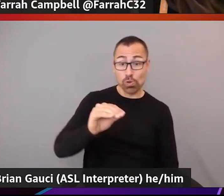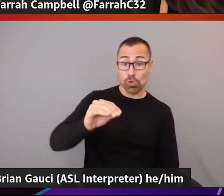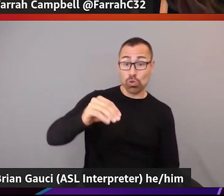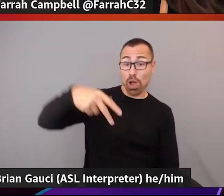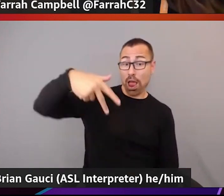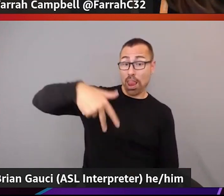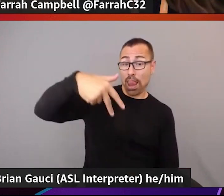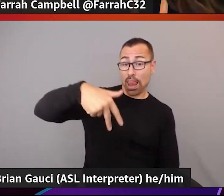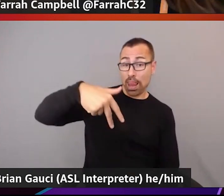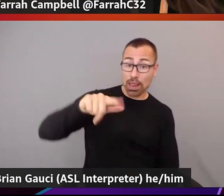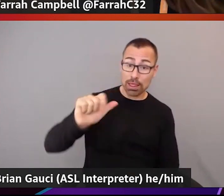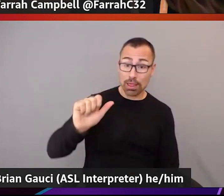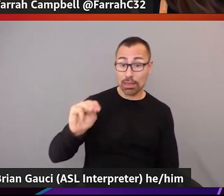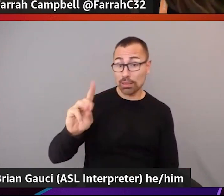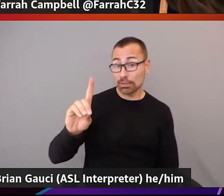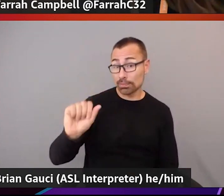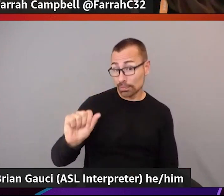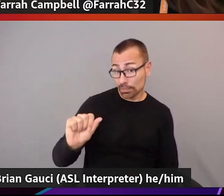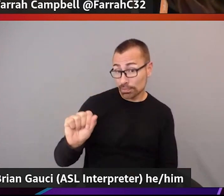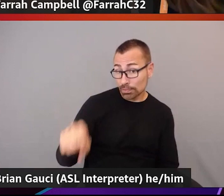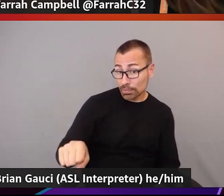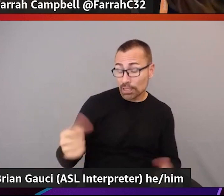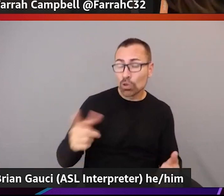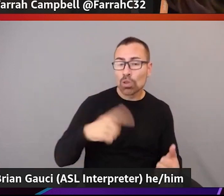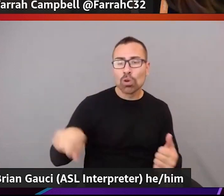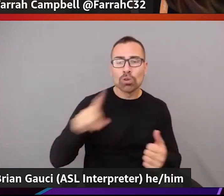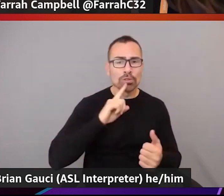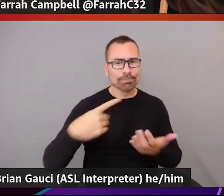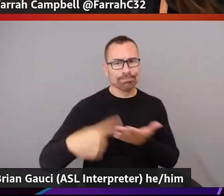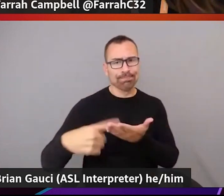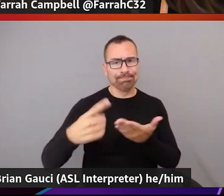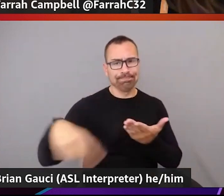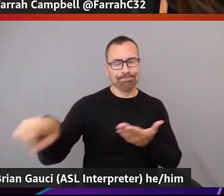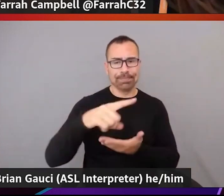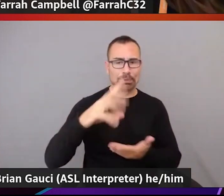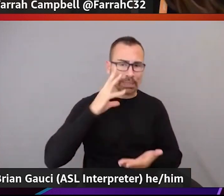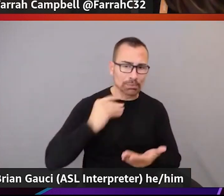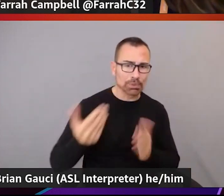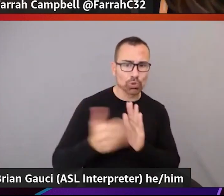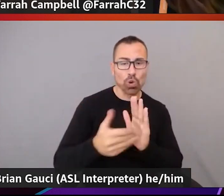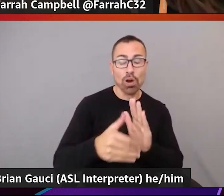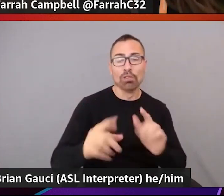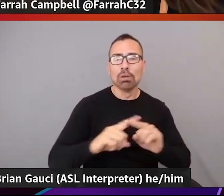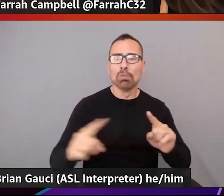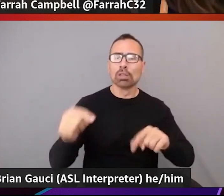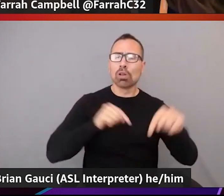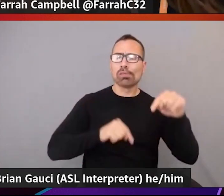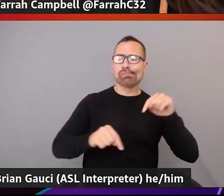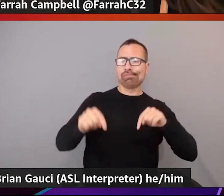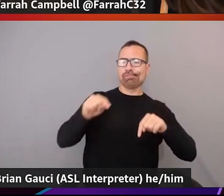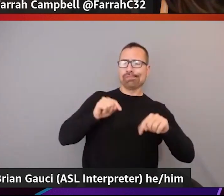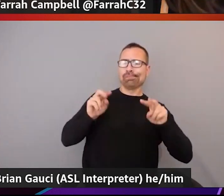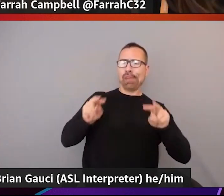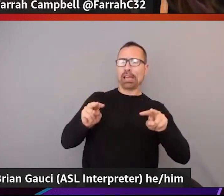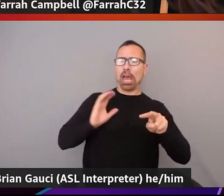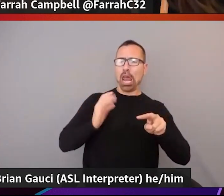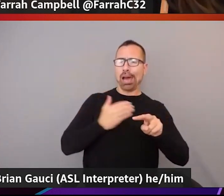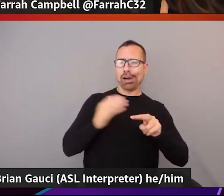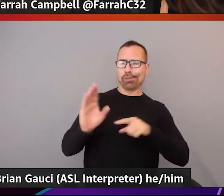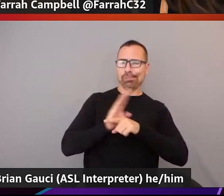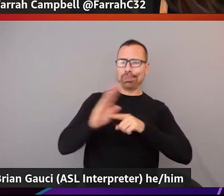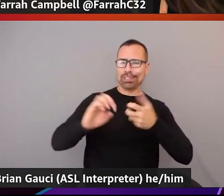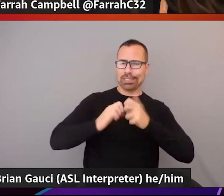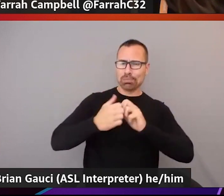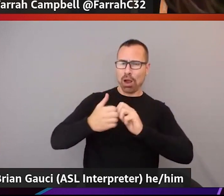a discussion that we have a lot. Just trying to step back and look at the core business problem and say, okay, this is what's